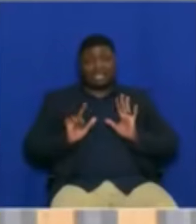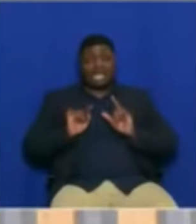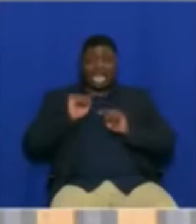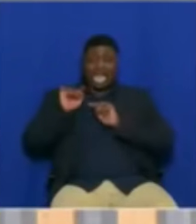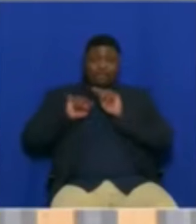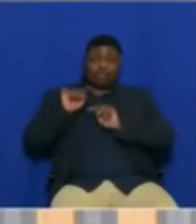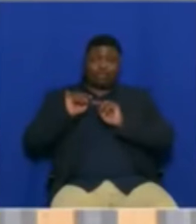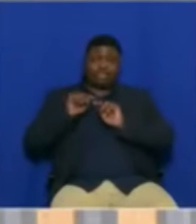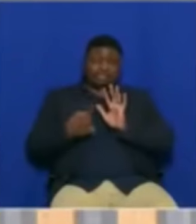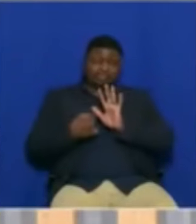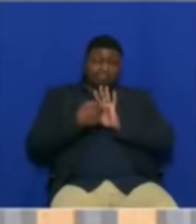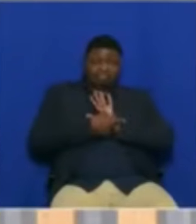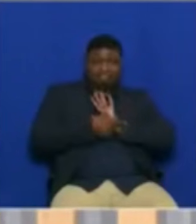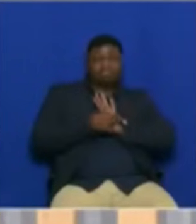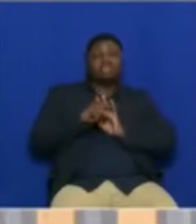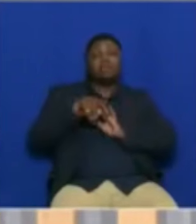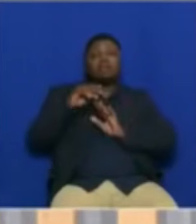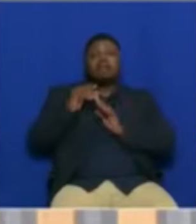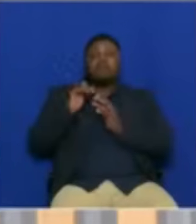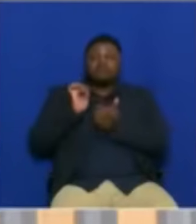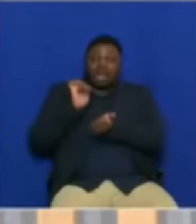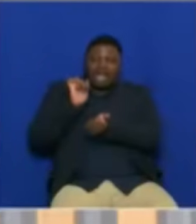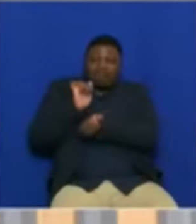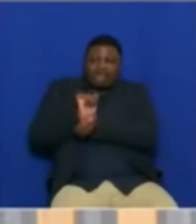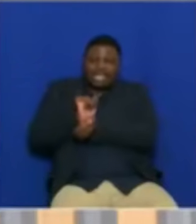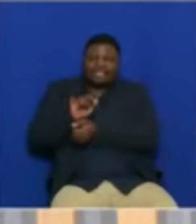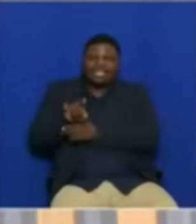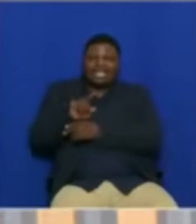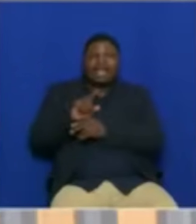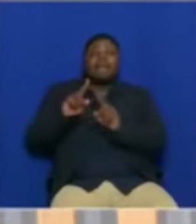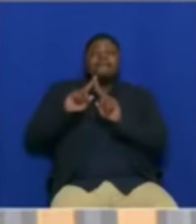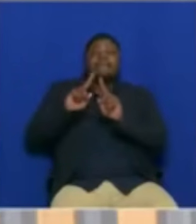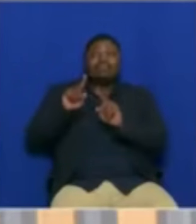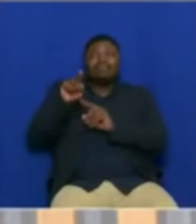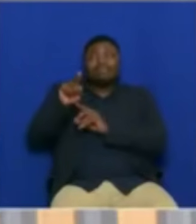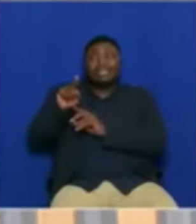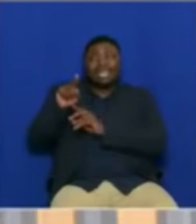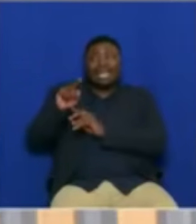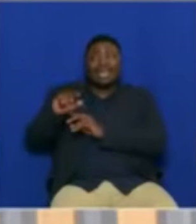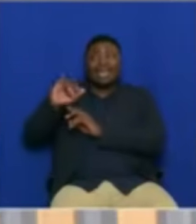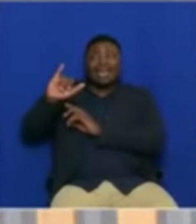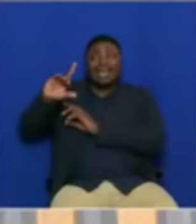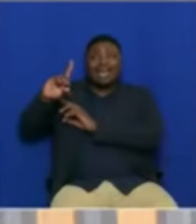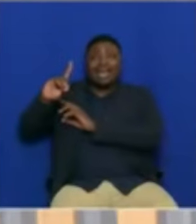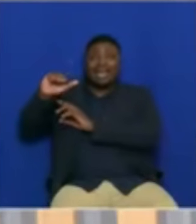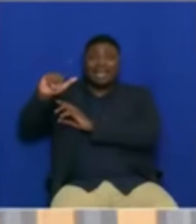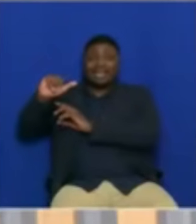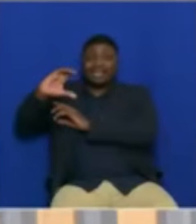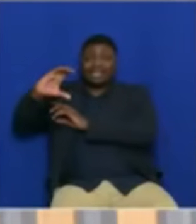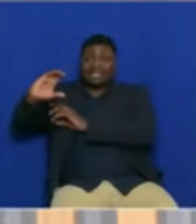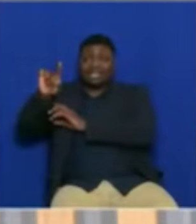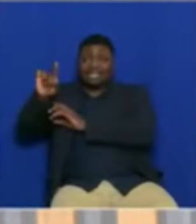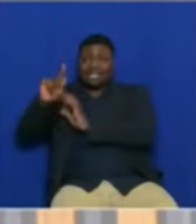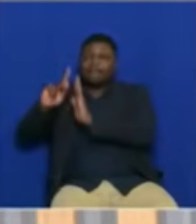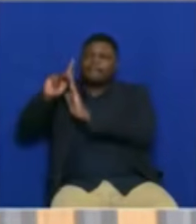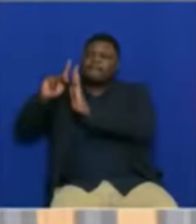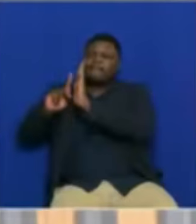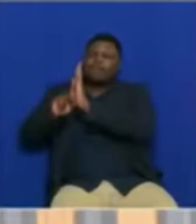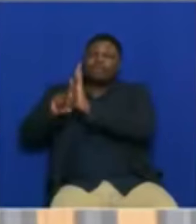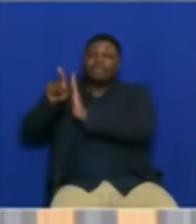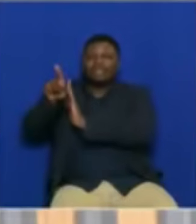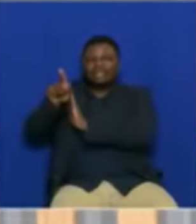Is there a policy in IDEC which guides and informs how